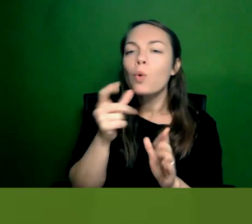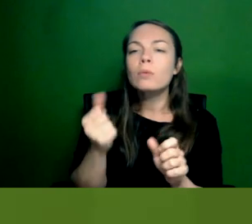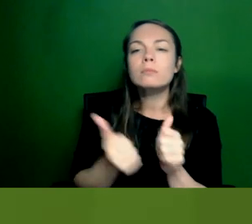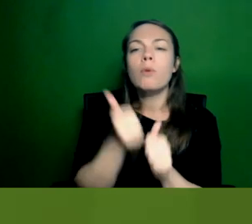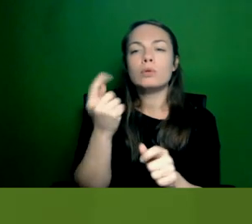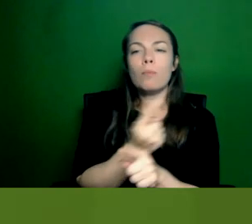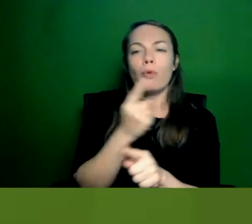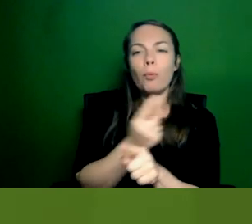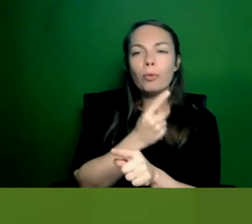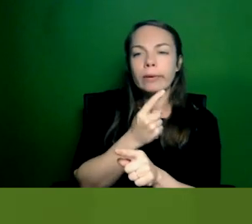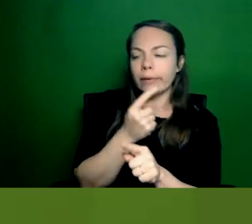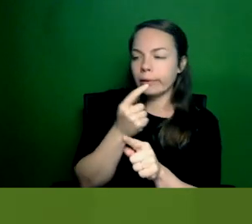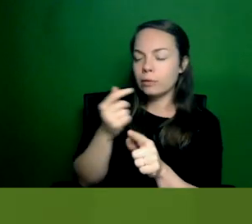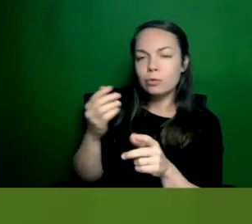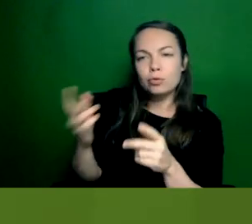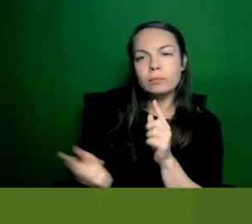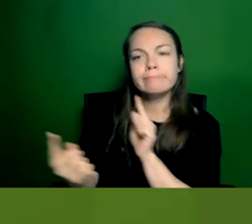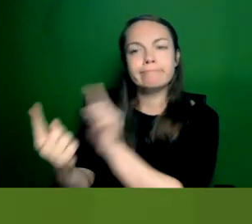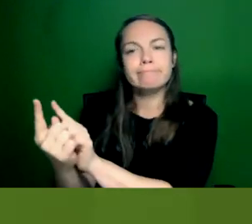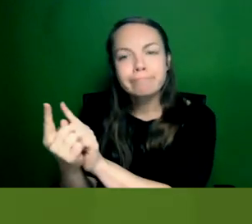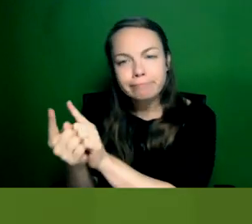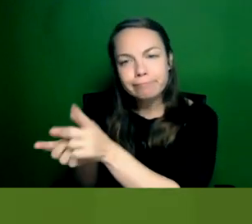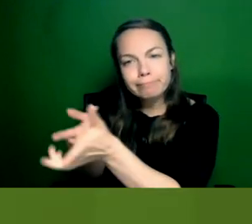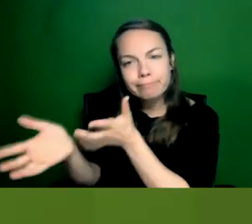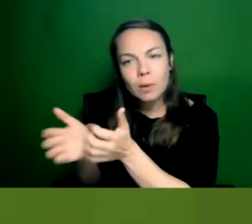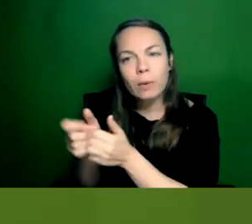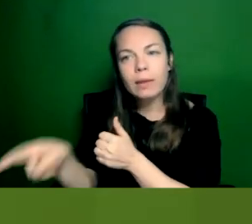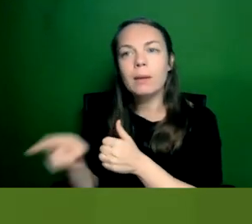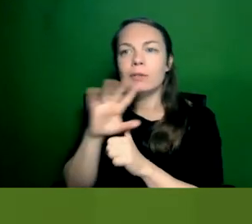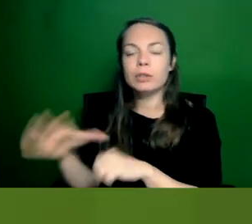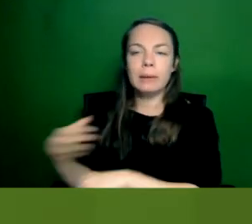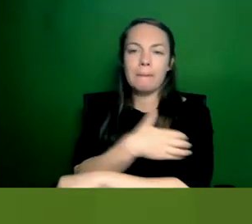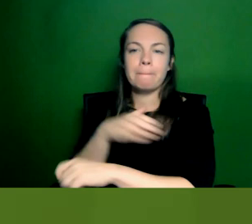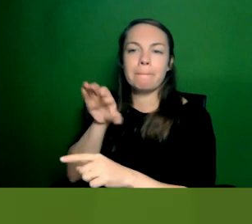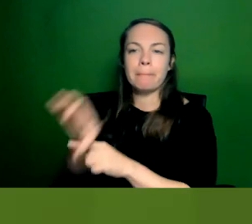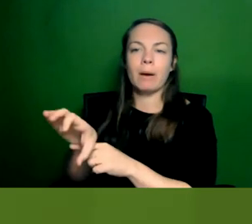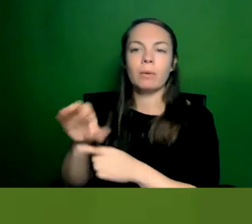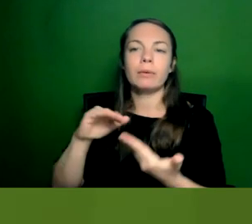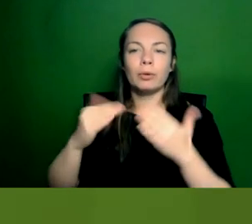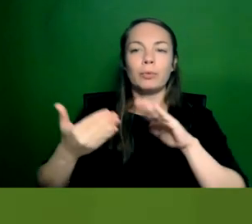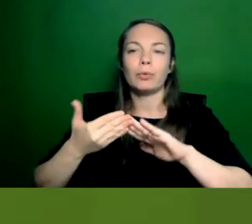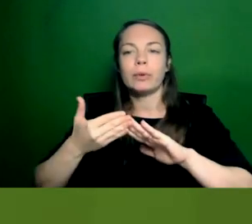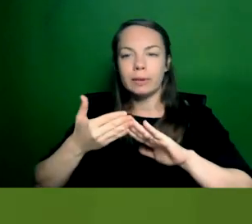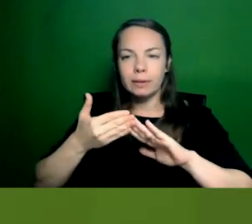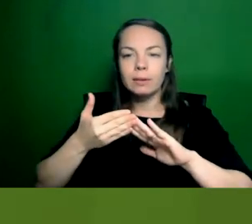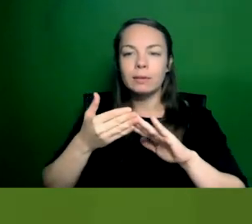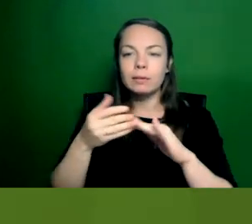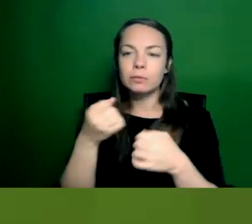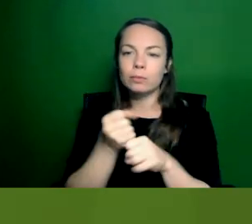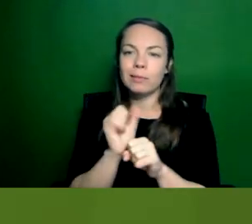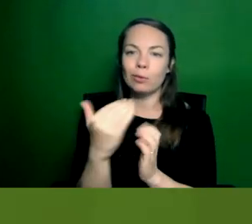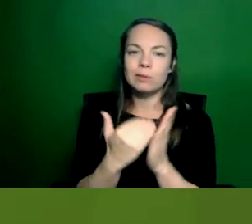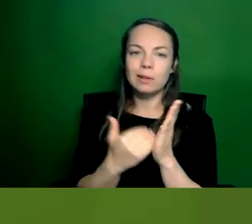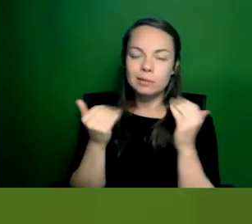to be a messenger for things, and just really empowering community, as Will said, to put those lessons forward.